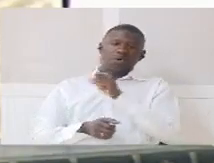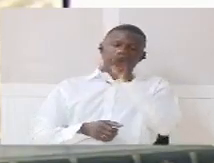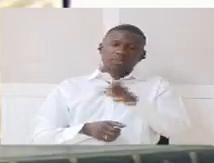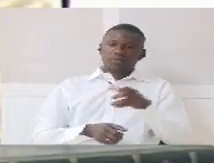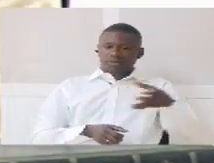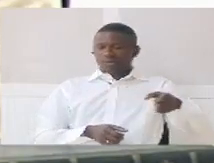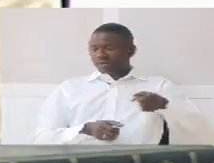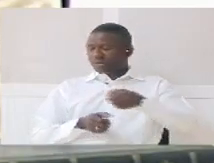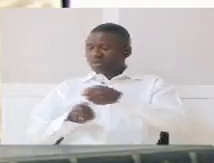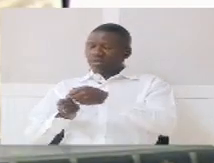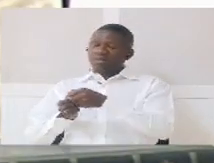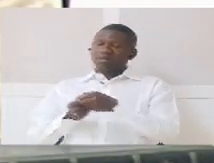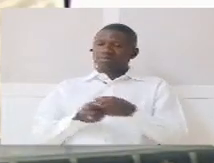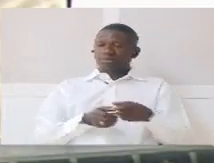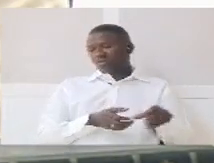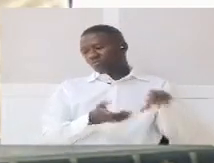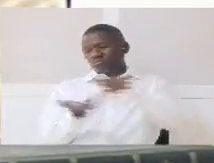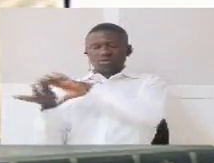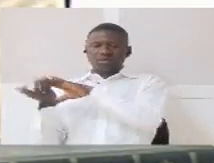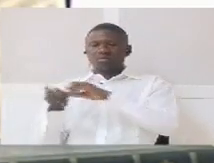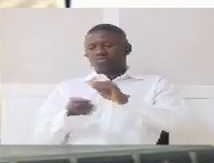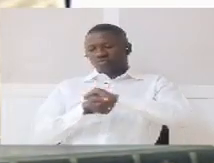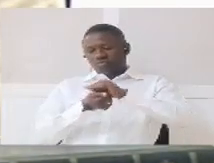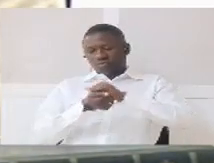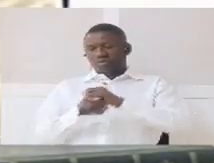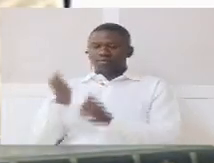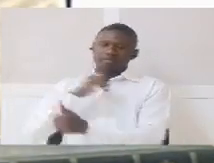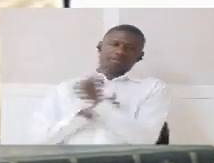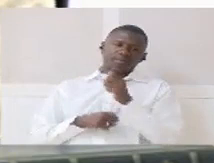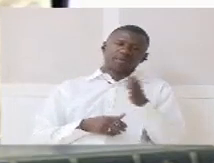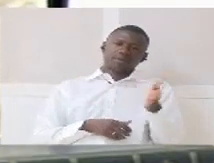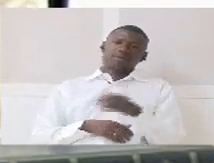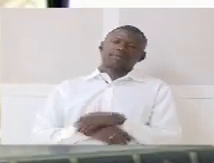pot outside and empty it, wash it, and then bring it back.